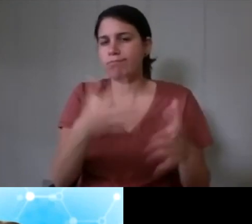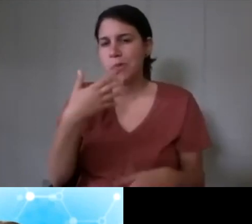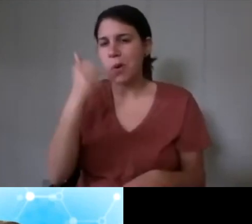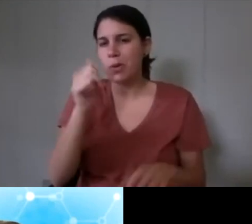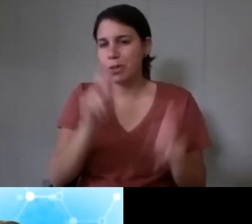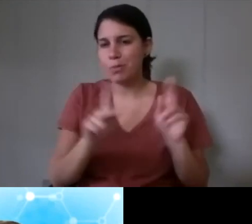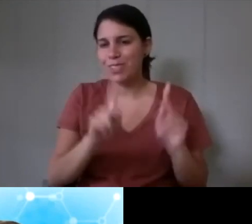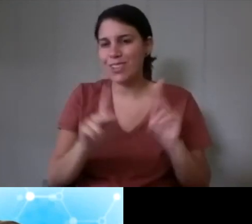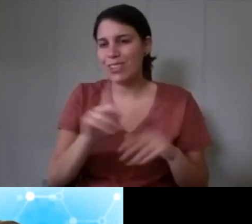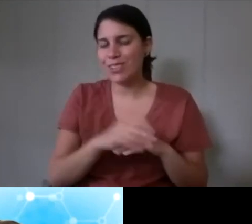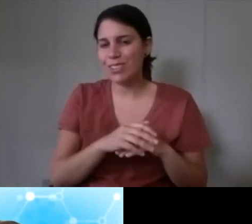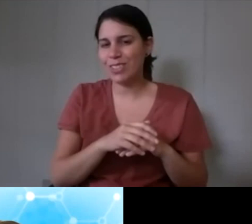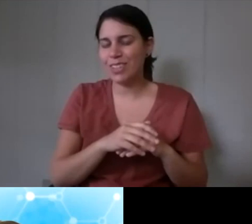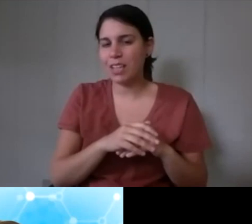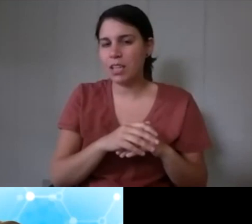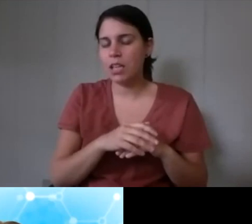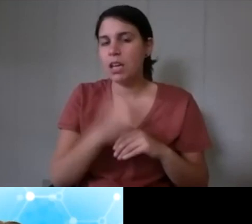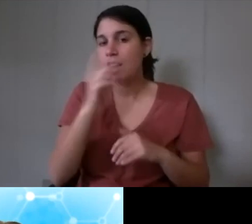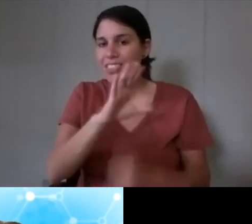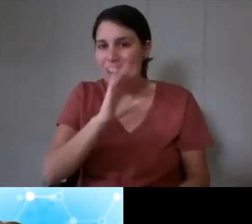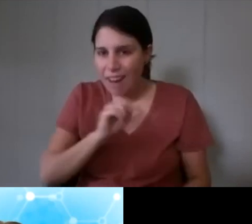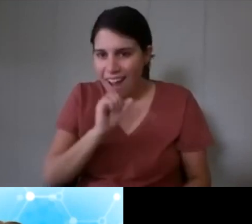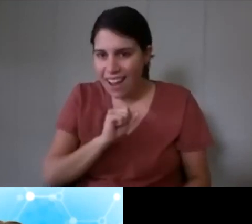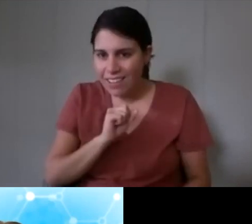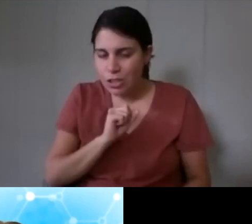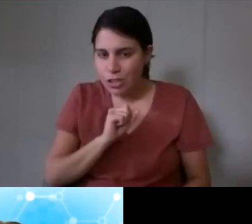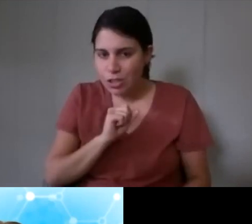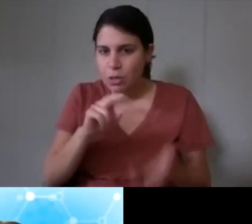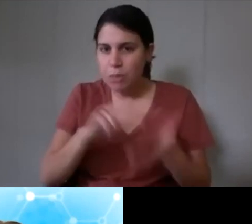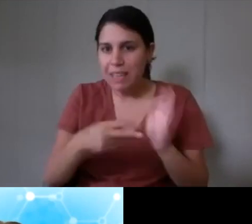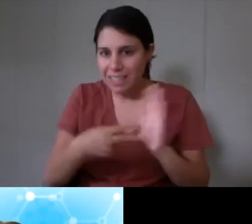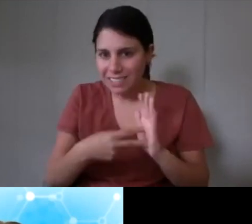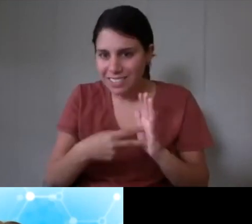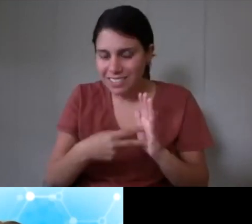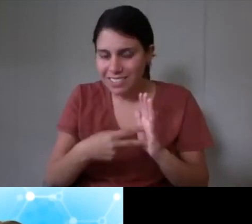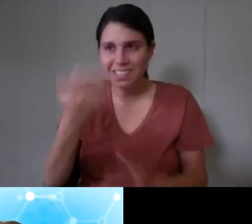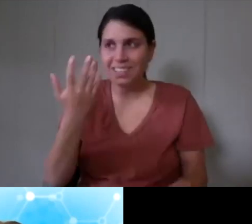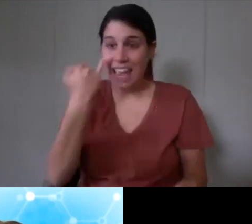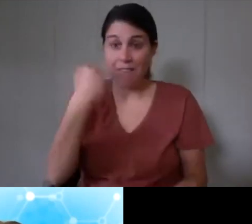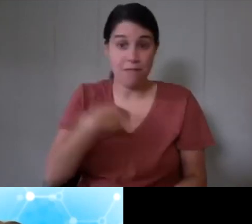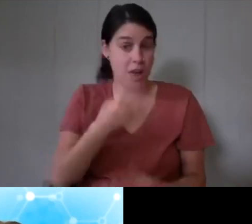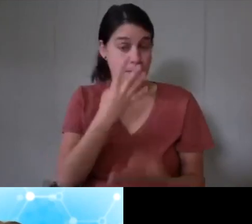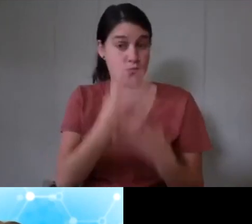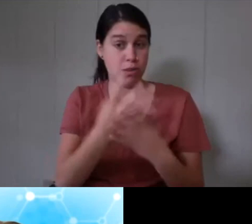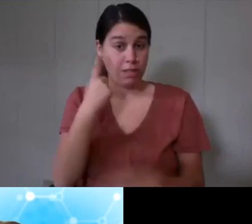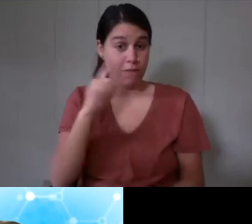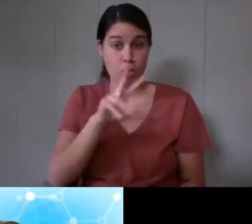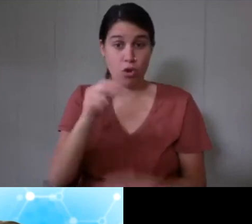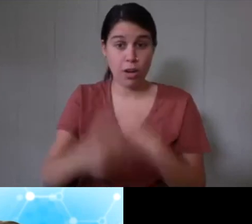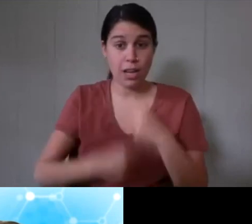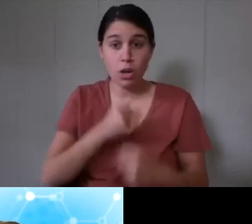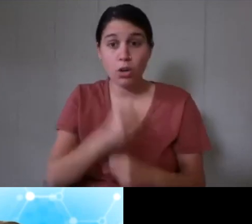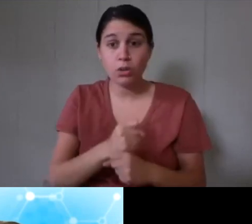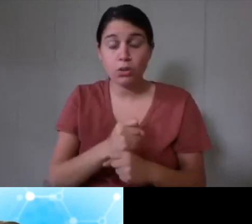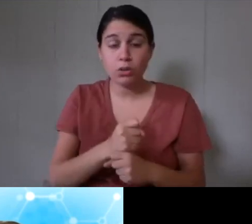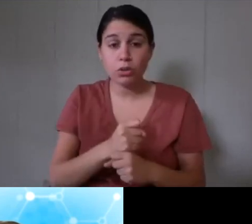because, again, just because of their age, you could imagine if one has been in prison for 30 years, you